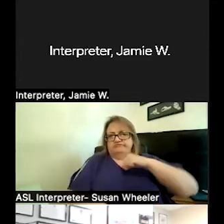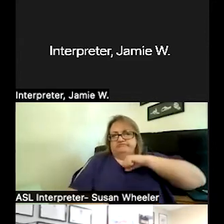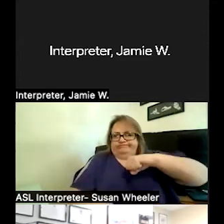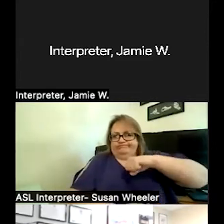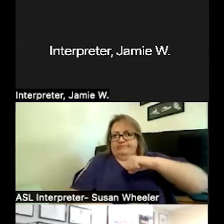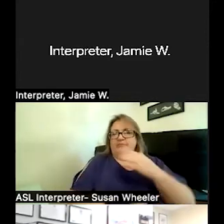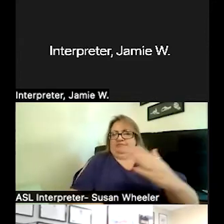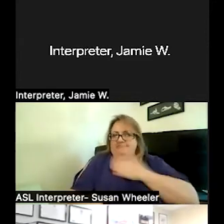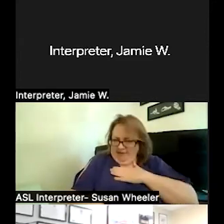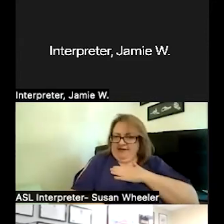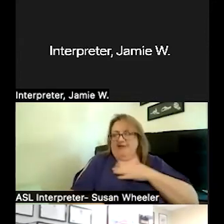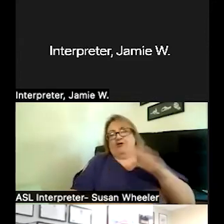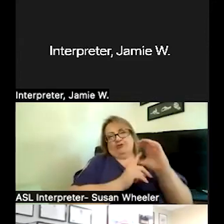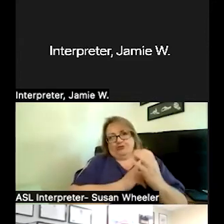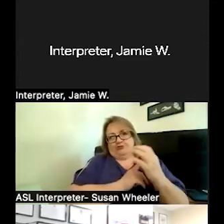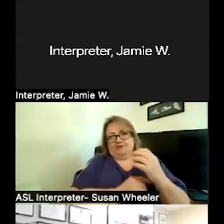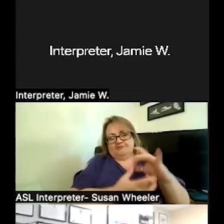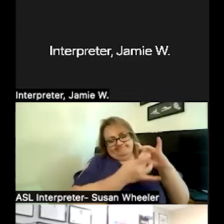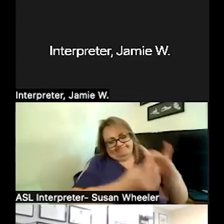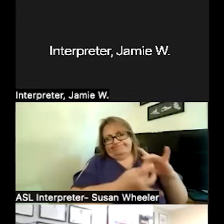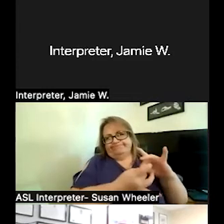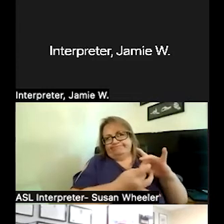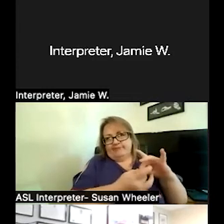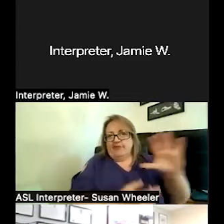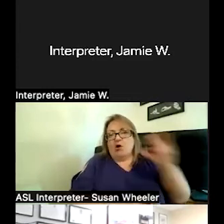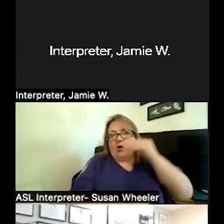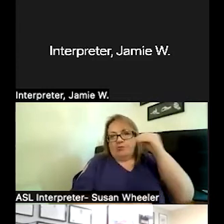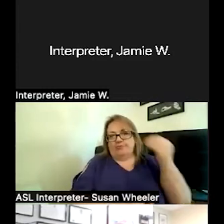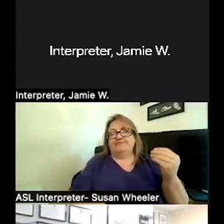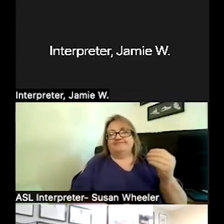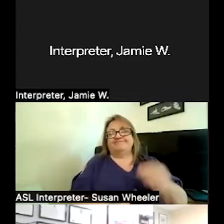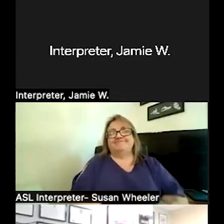religions of their cultural traditions of their homeland.